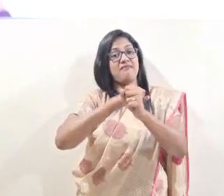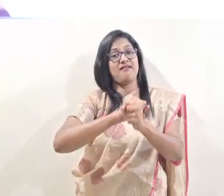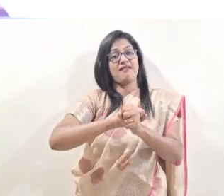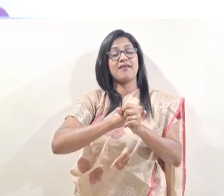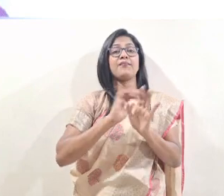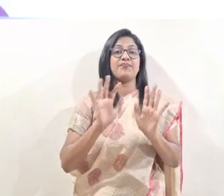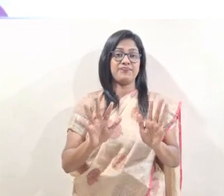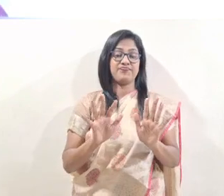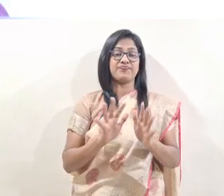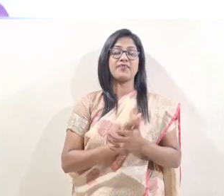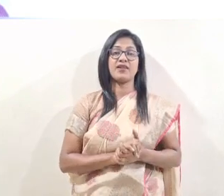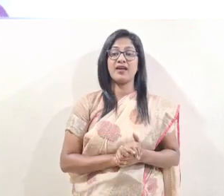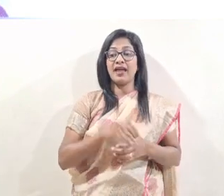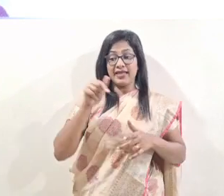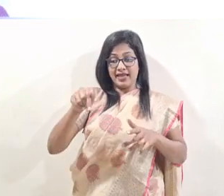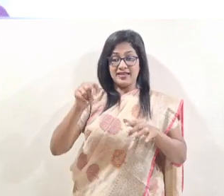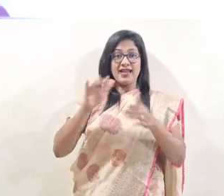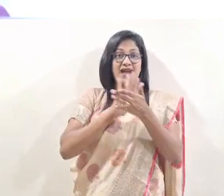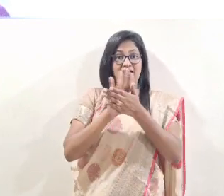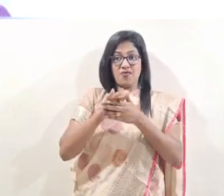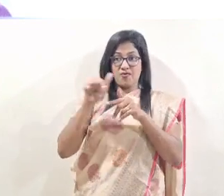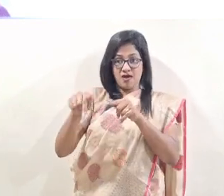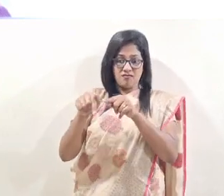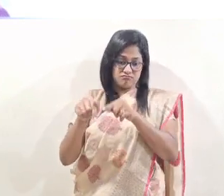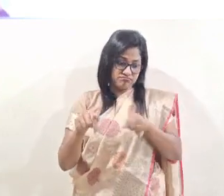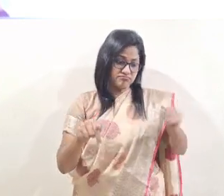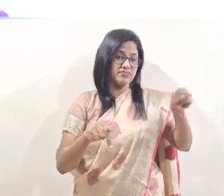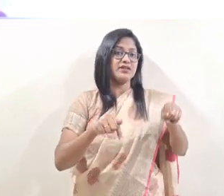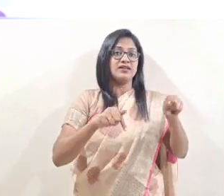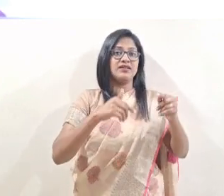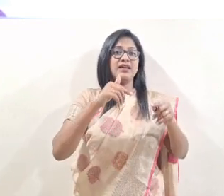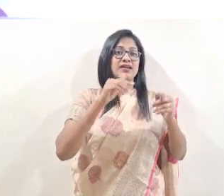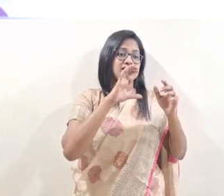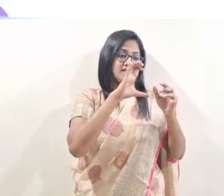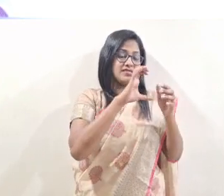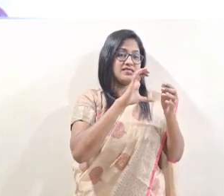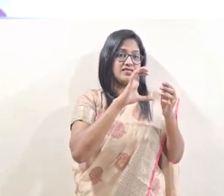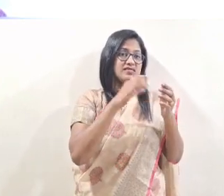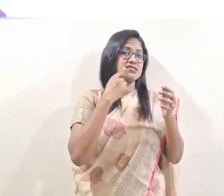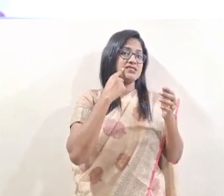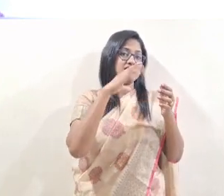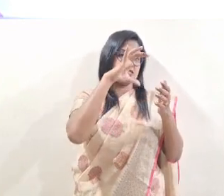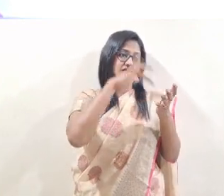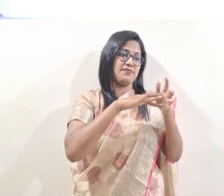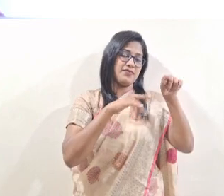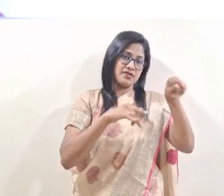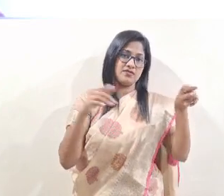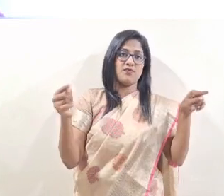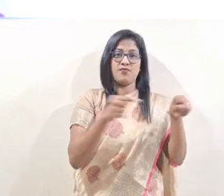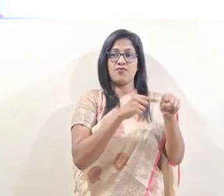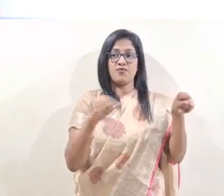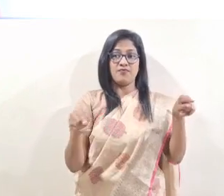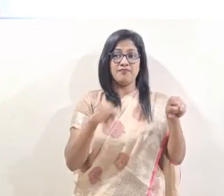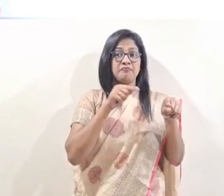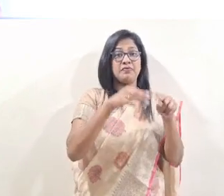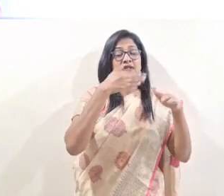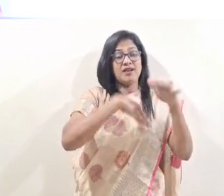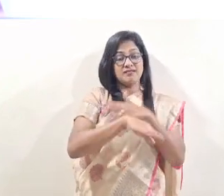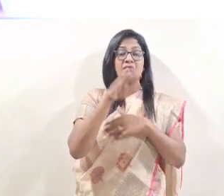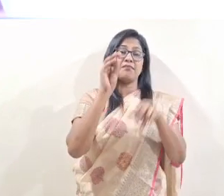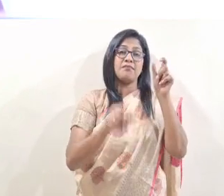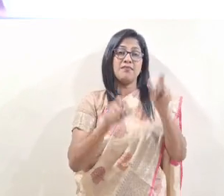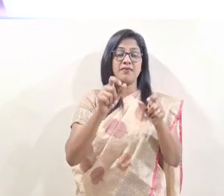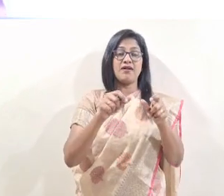And it connects up two major terminals in Calcutta, that is the Howrah and Sialda. These two cater to about 22